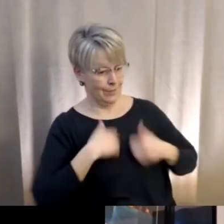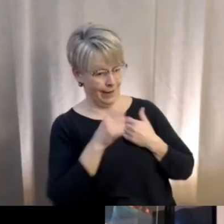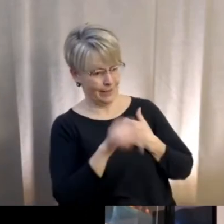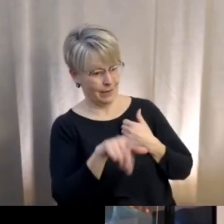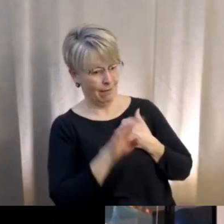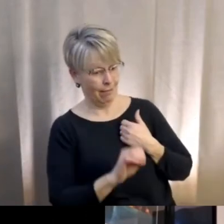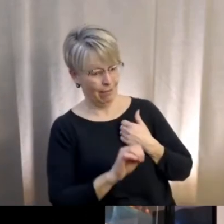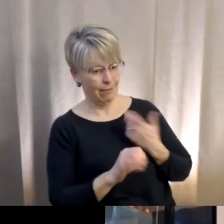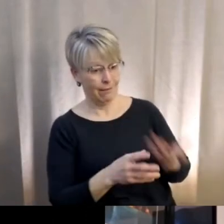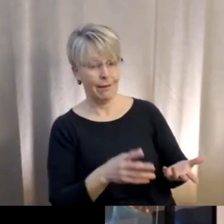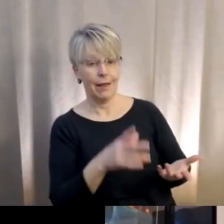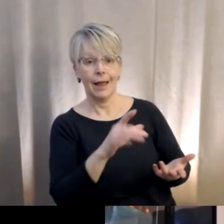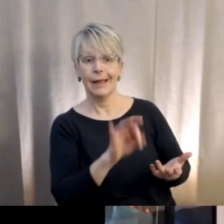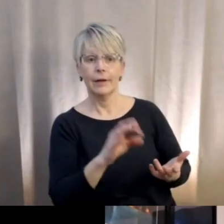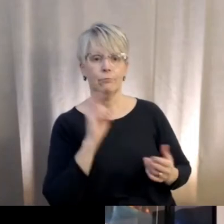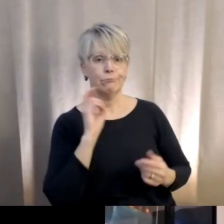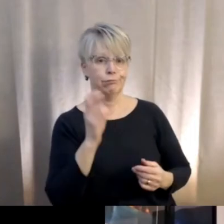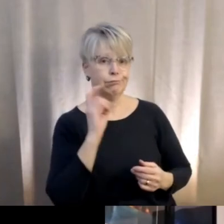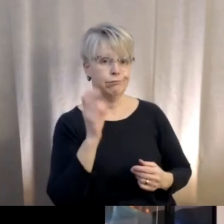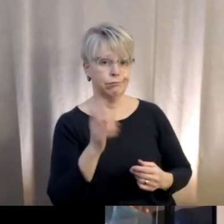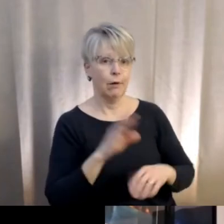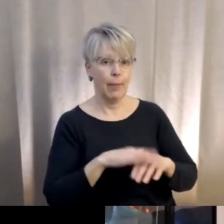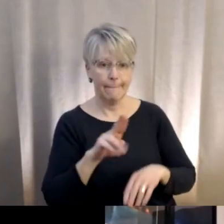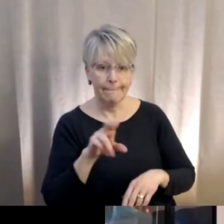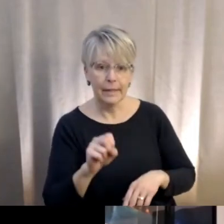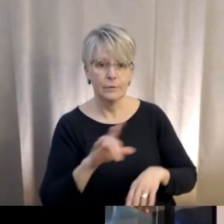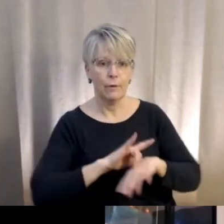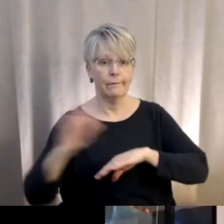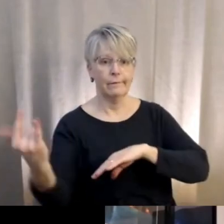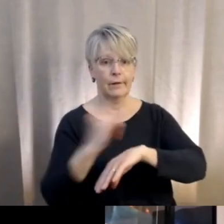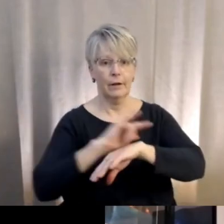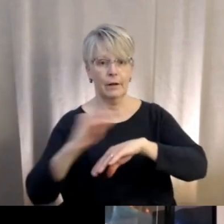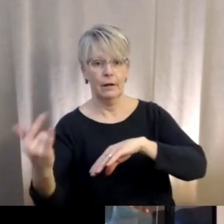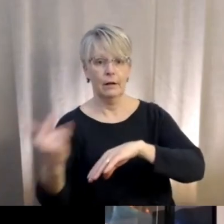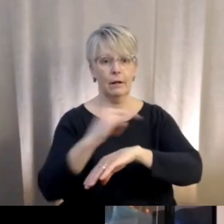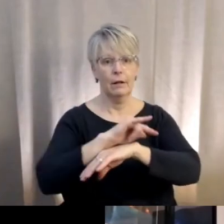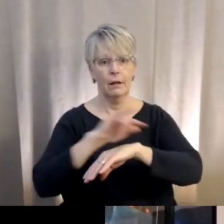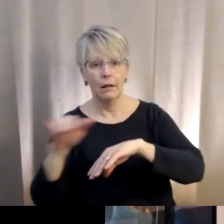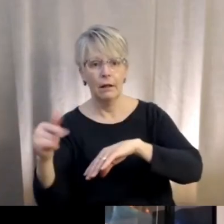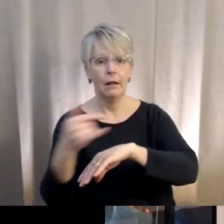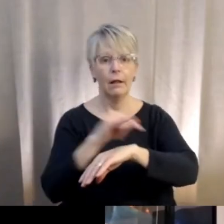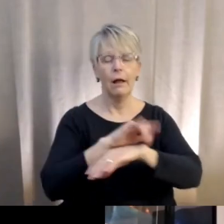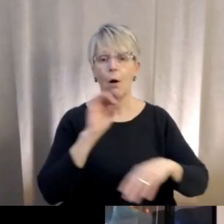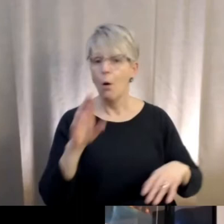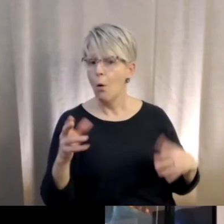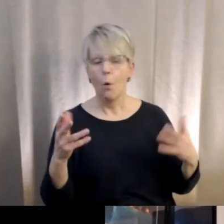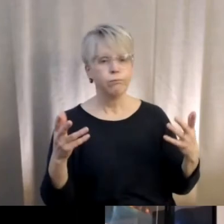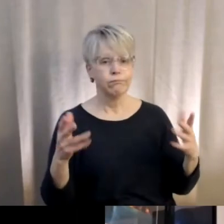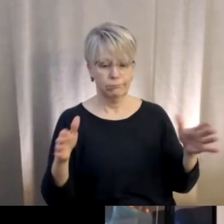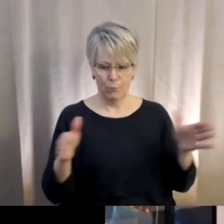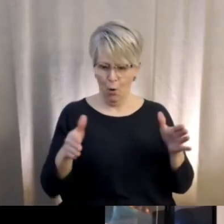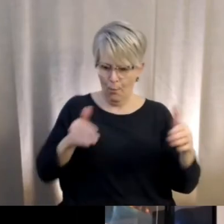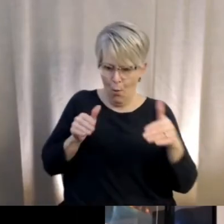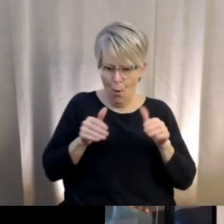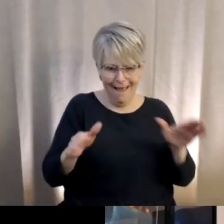they're like in public transportation a lot or want to fly a lot or are in a smaller proportioned areas, it's